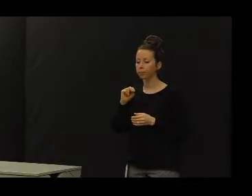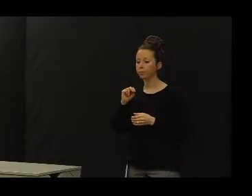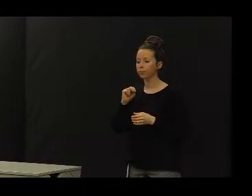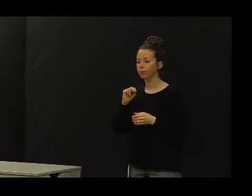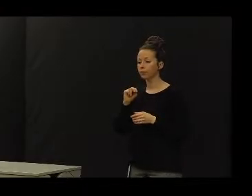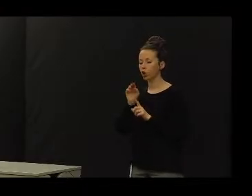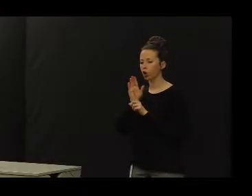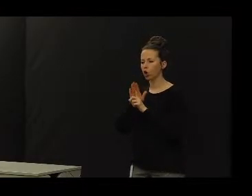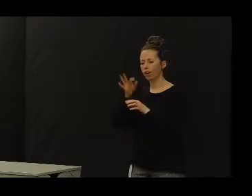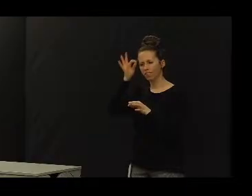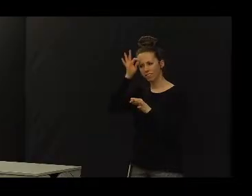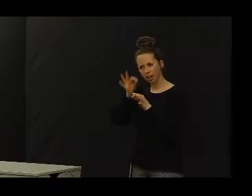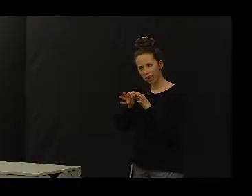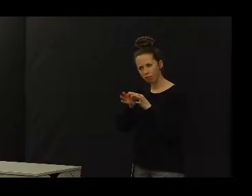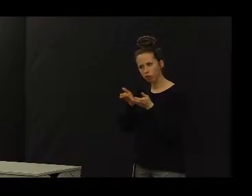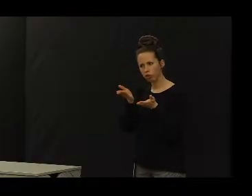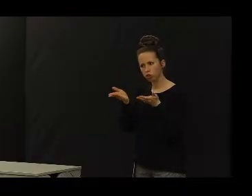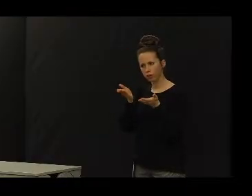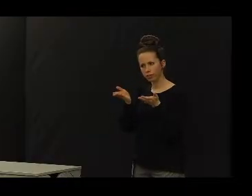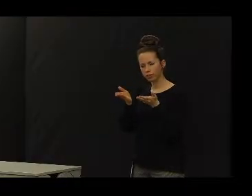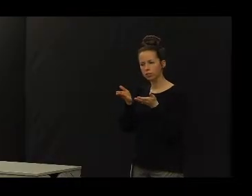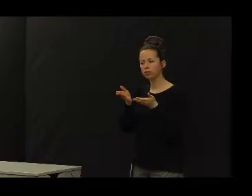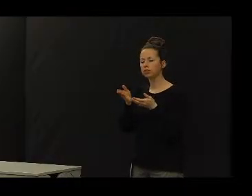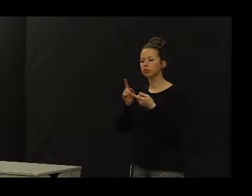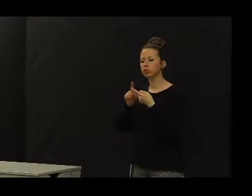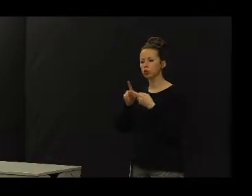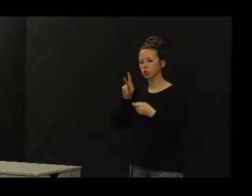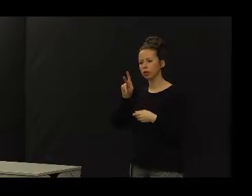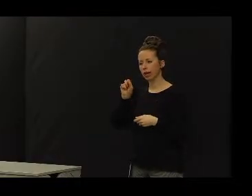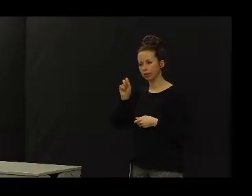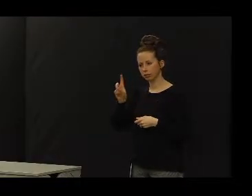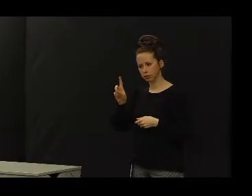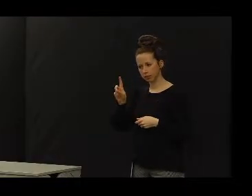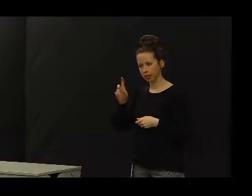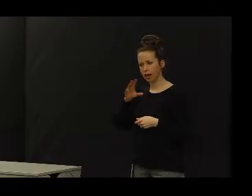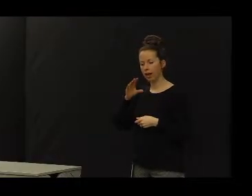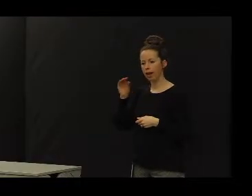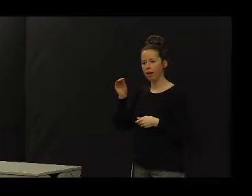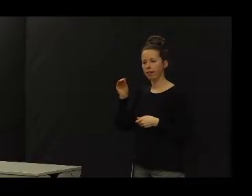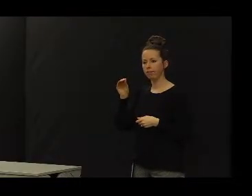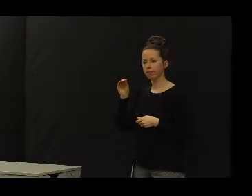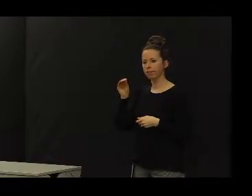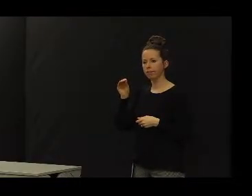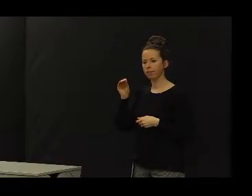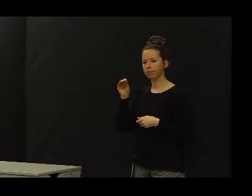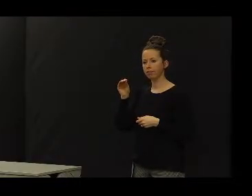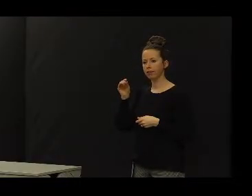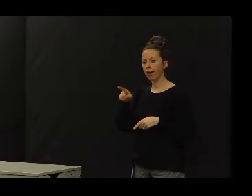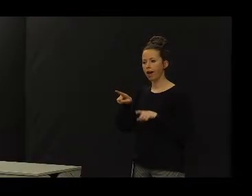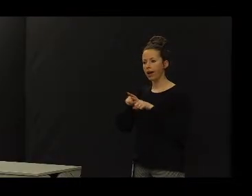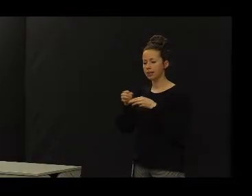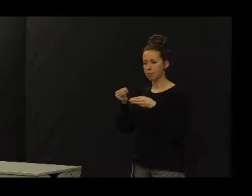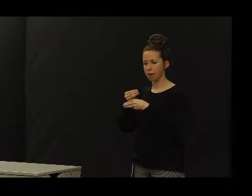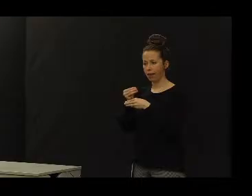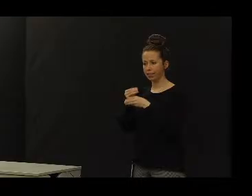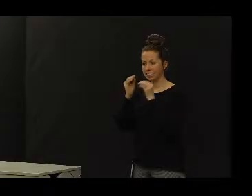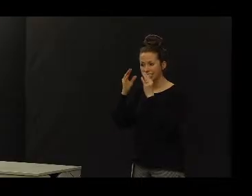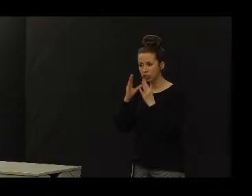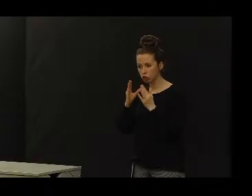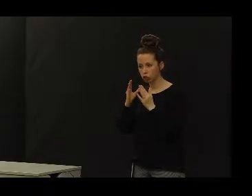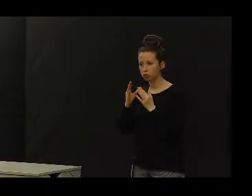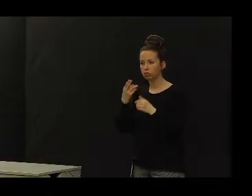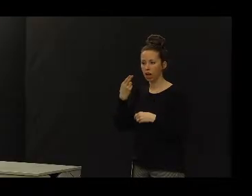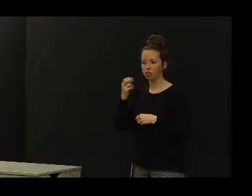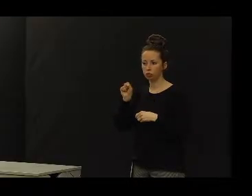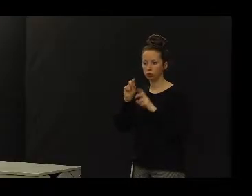for her faithful service to Kentucky School for the Deaf and as a mathematics teacher in the high school,